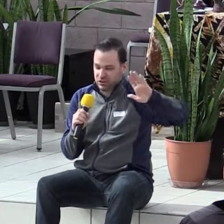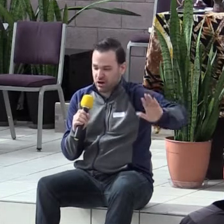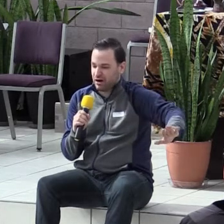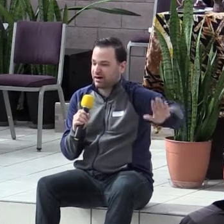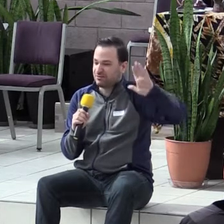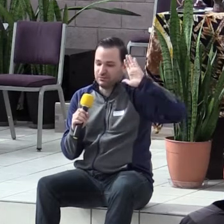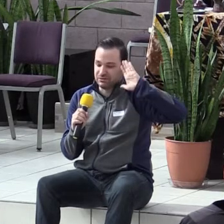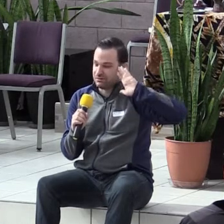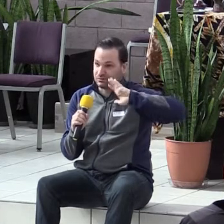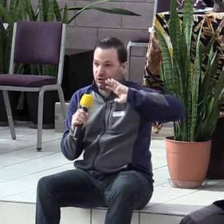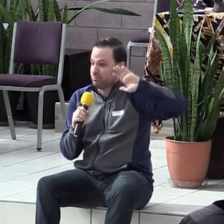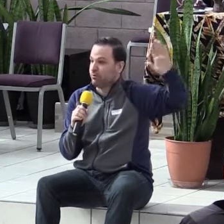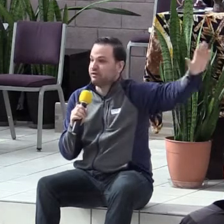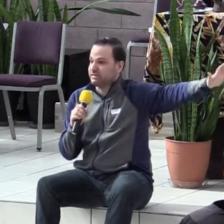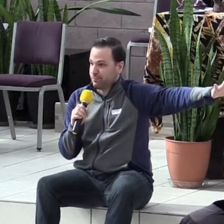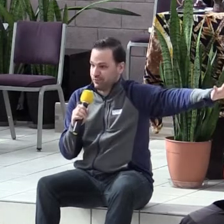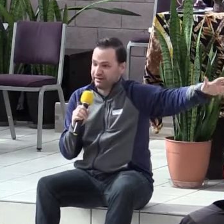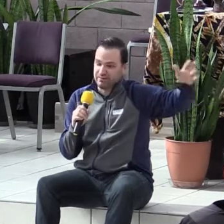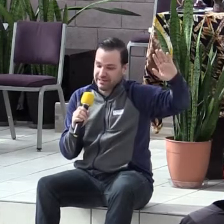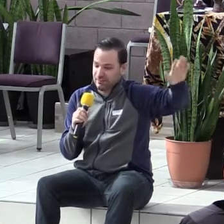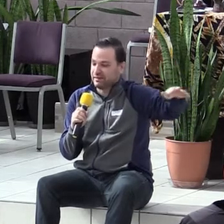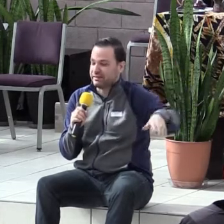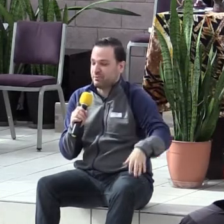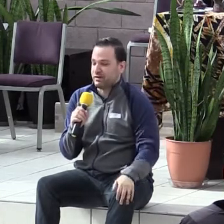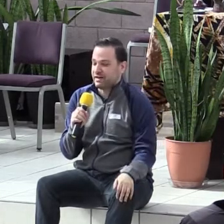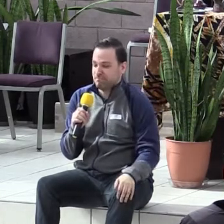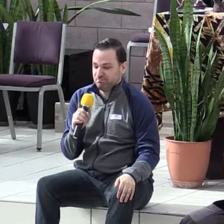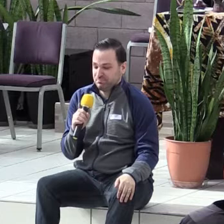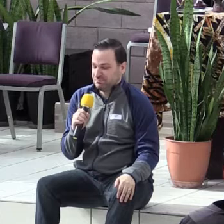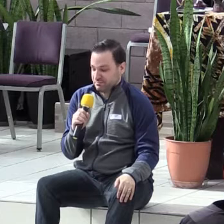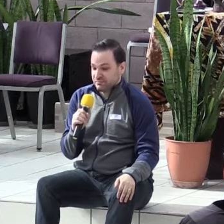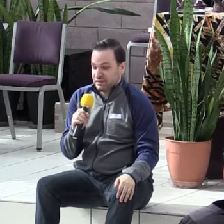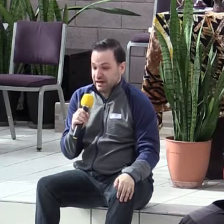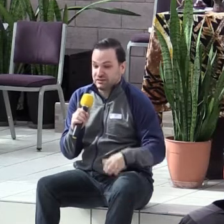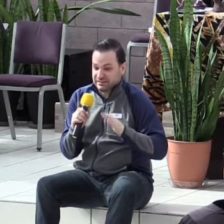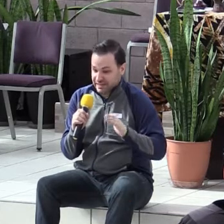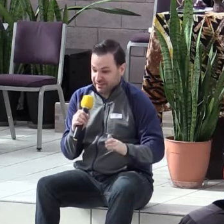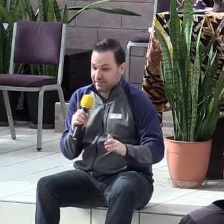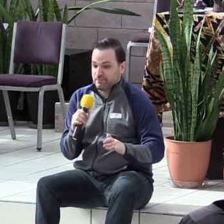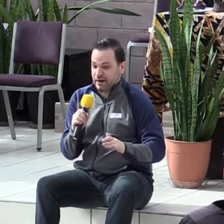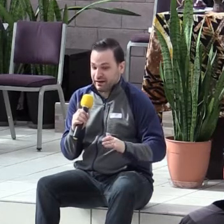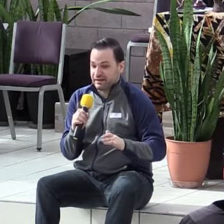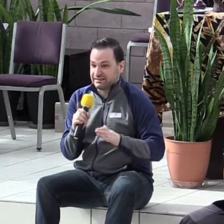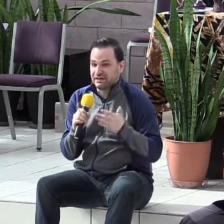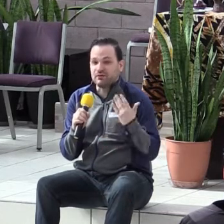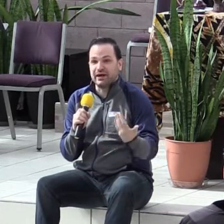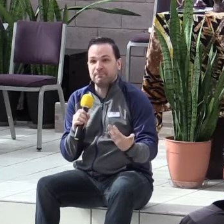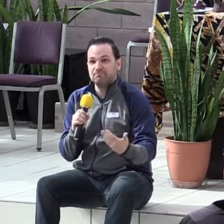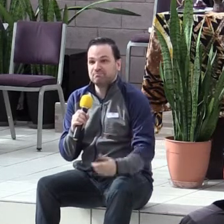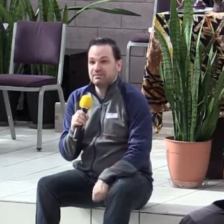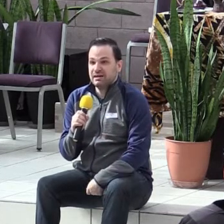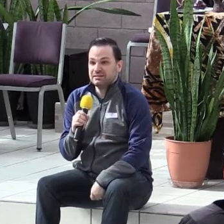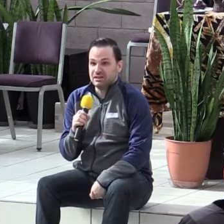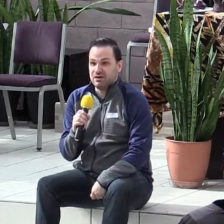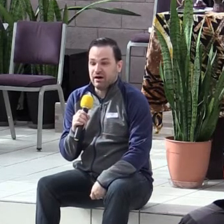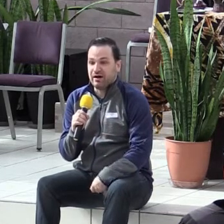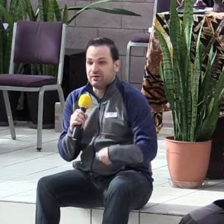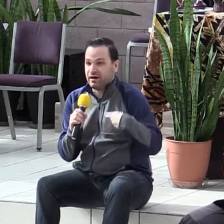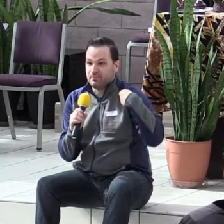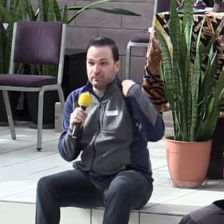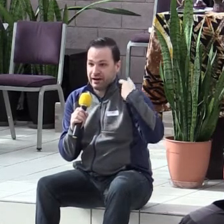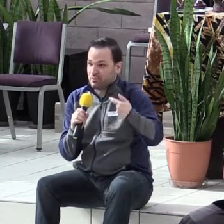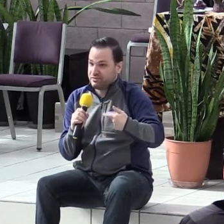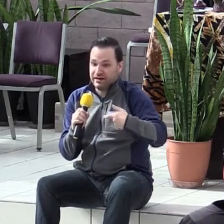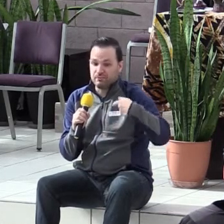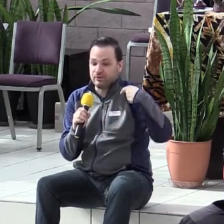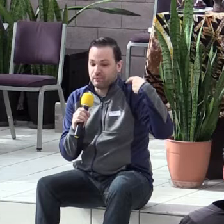dinner. We'll talk. We'll go to the Memorial Day parade that was happening that weekend. I took a day to think about it, and I said, okay. So